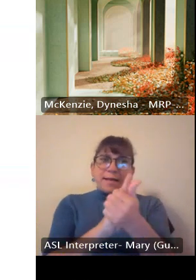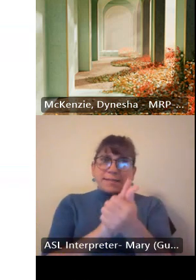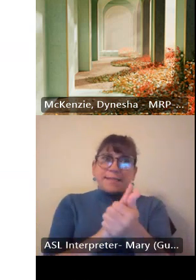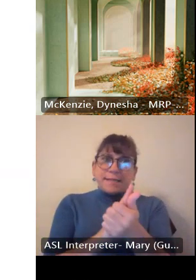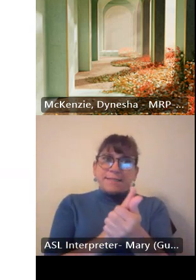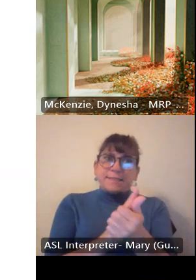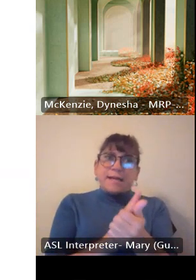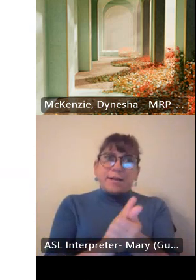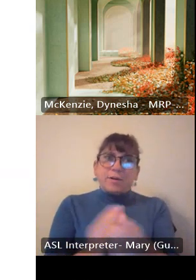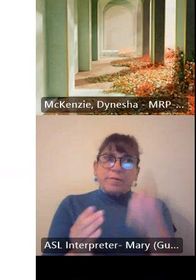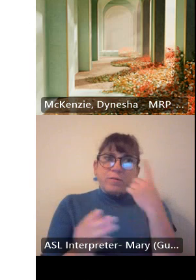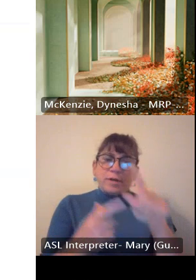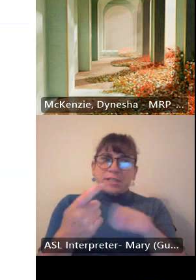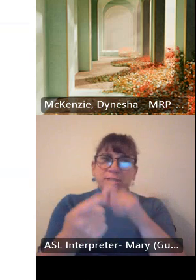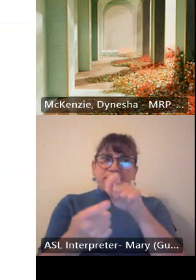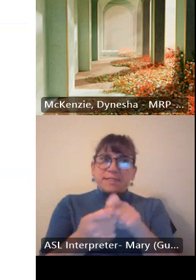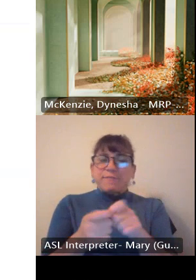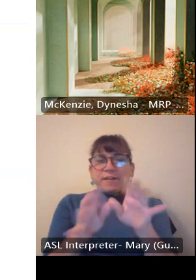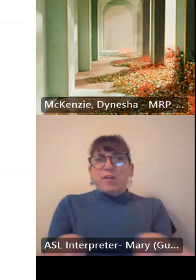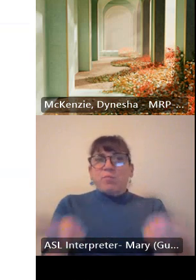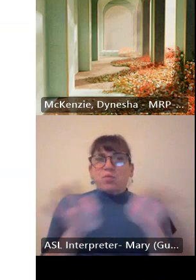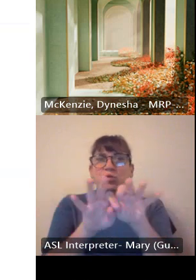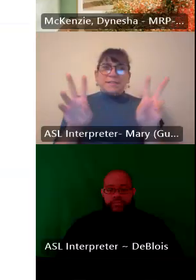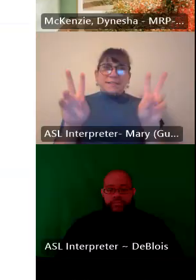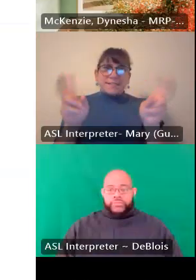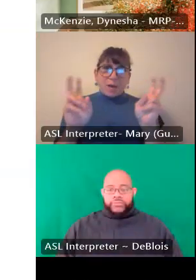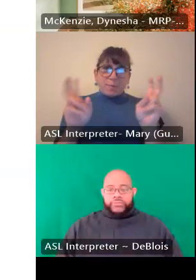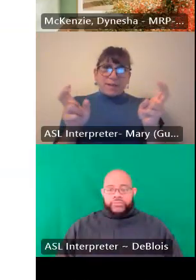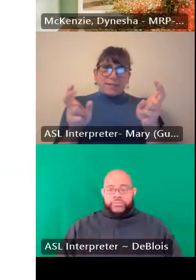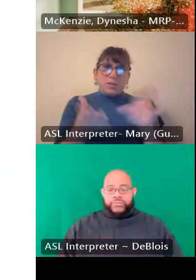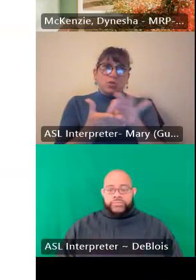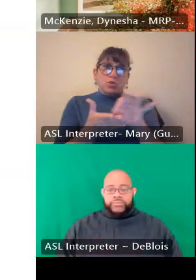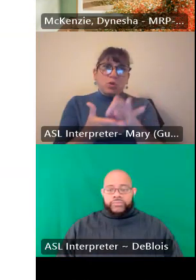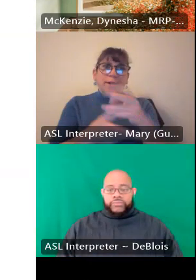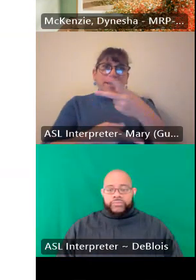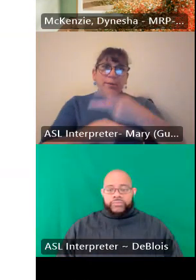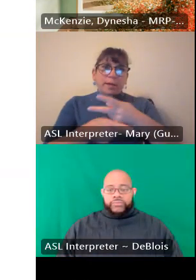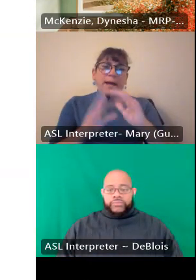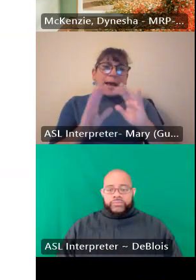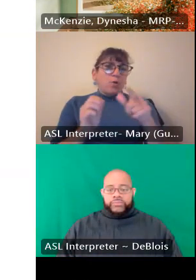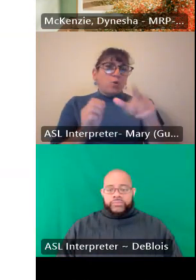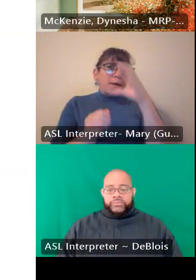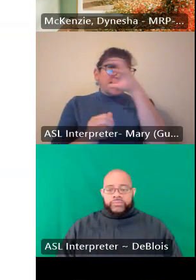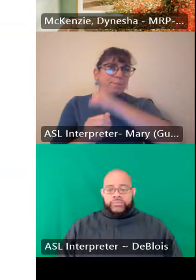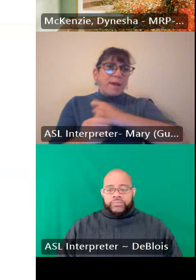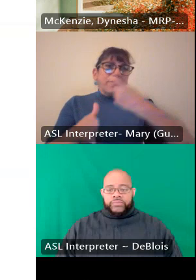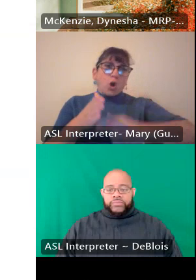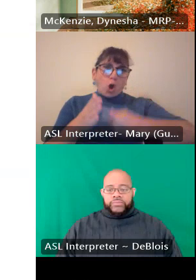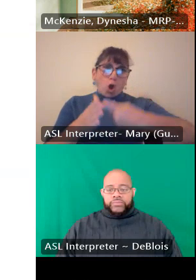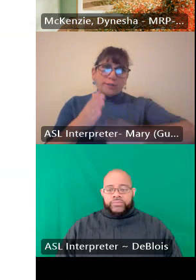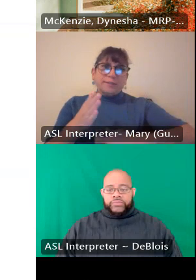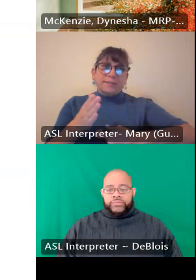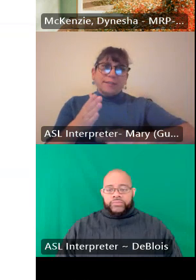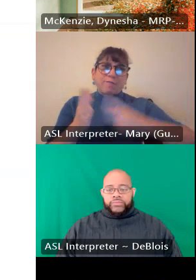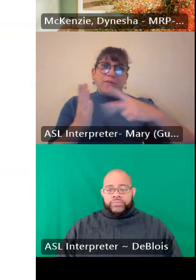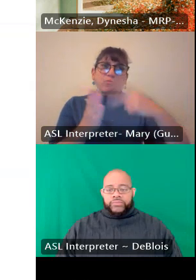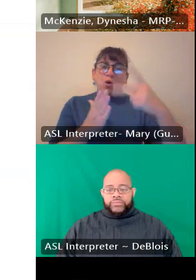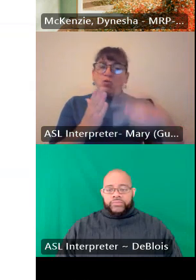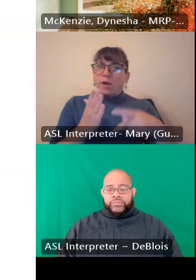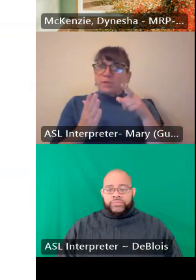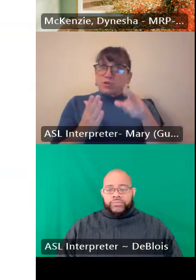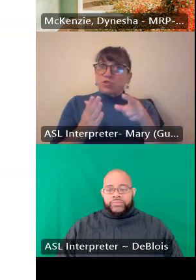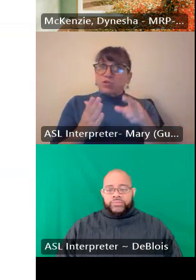specific and important topics. For example, scorekeeping guidelines. How do you estimate the costs of the programs that